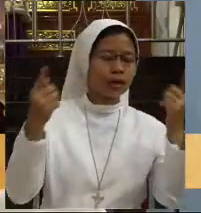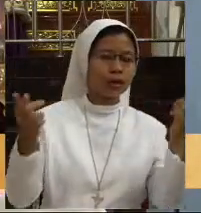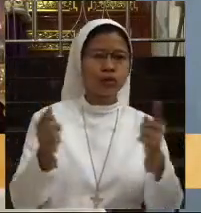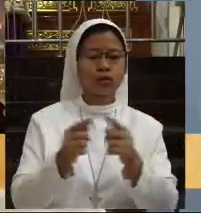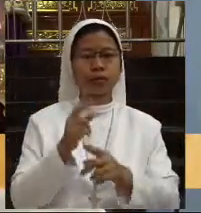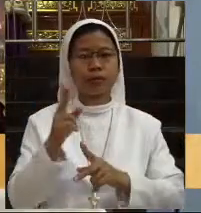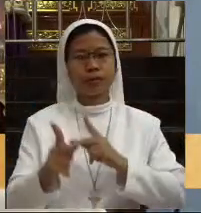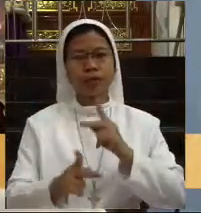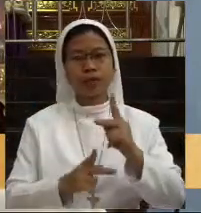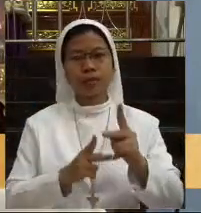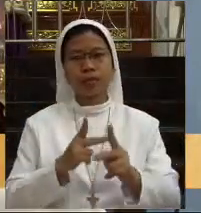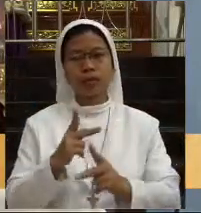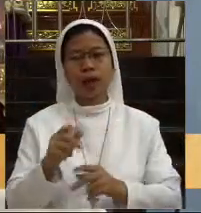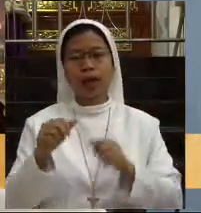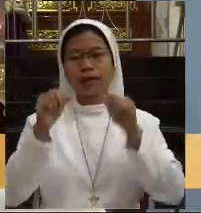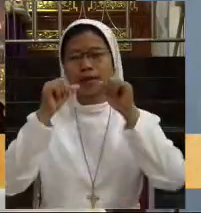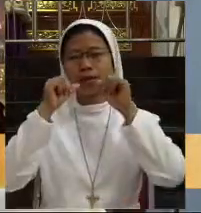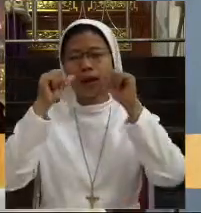ibalang ibog.